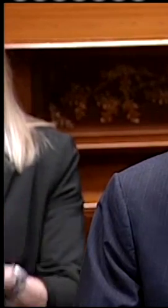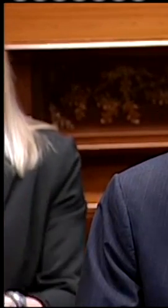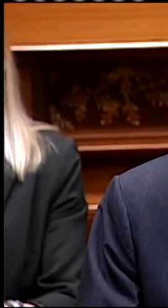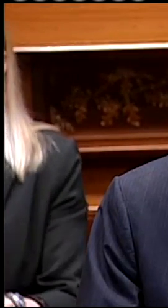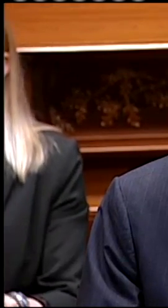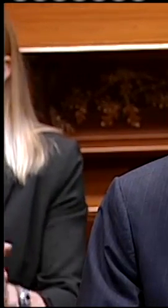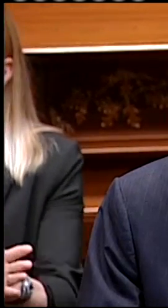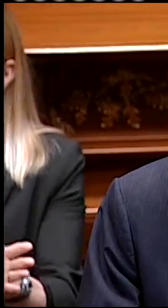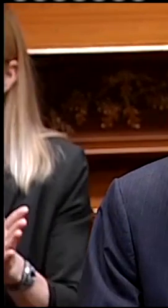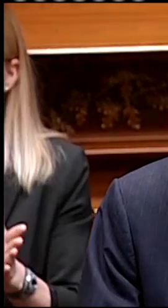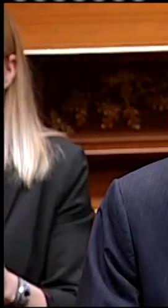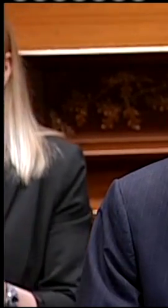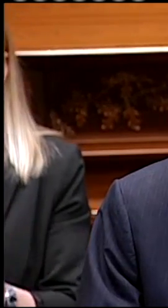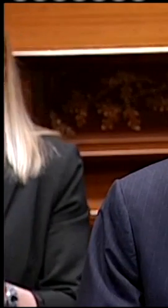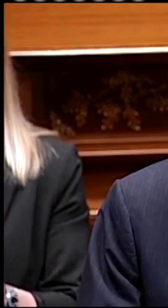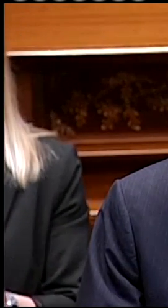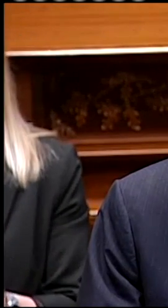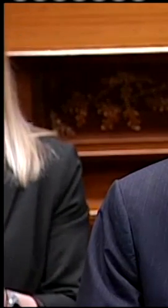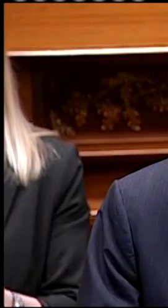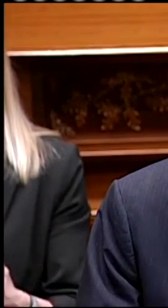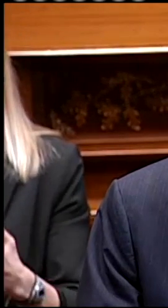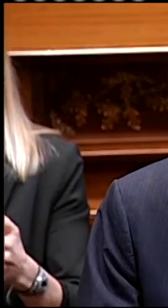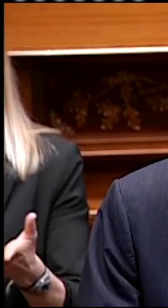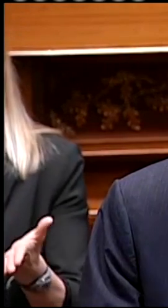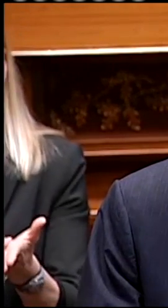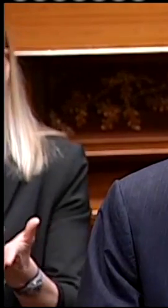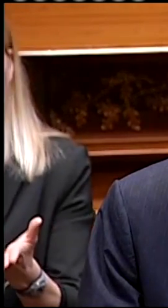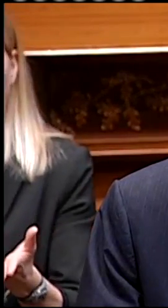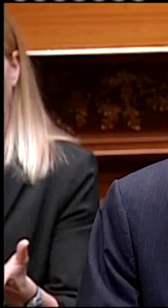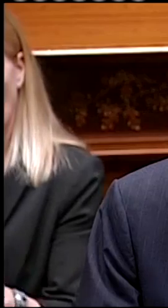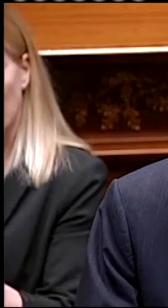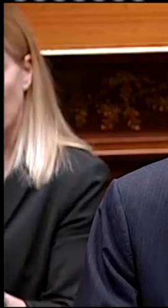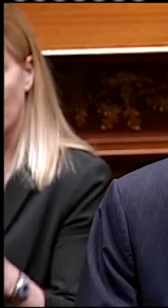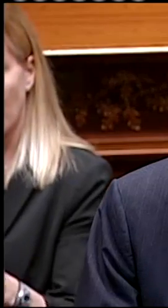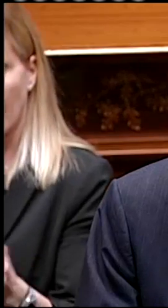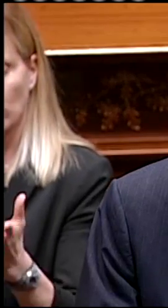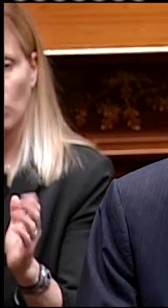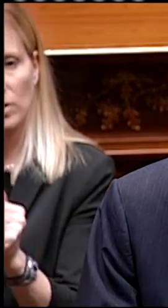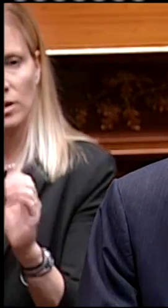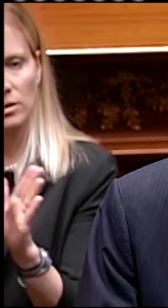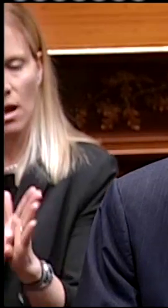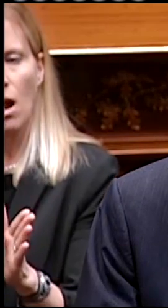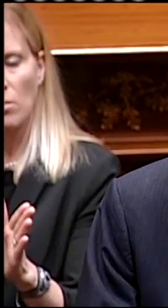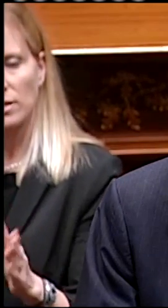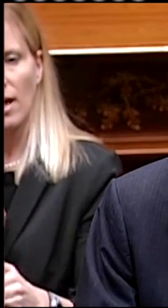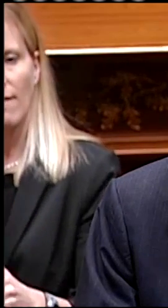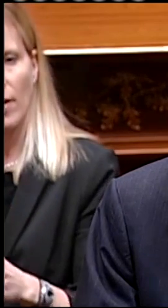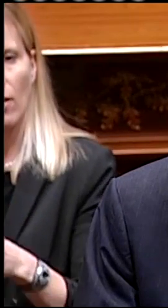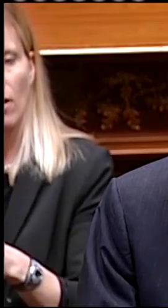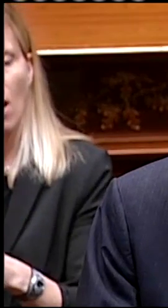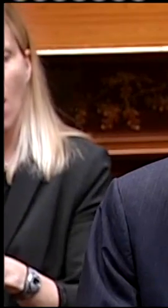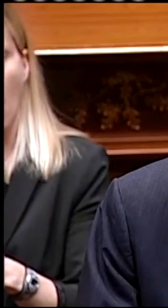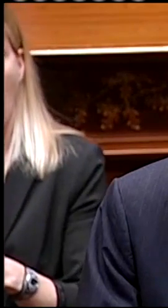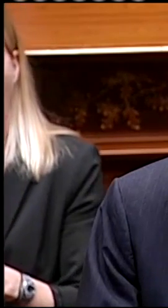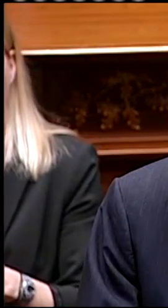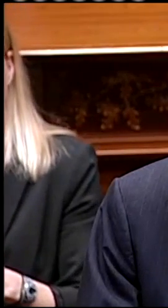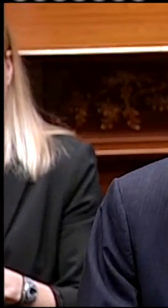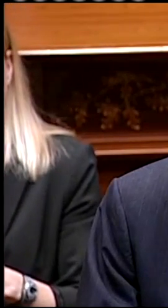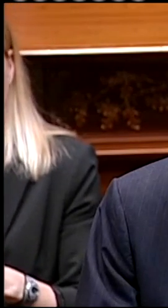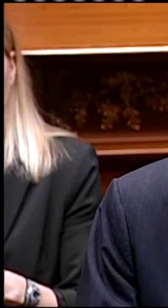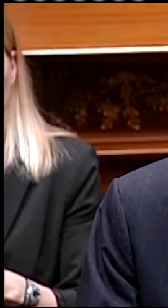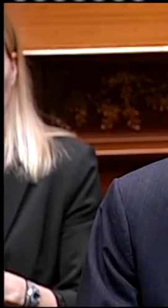should require unions that contract with the state to have their apprenticeship programs reflect